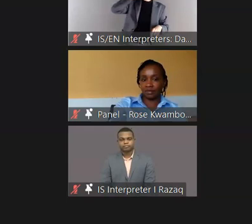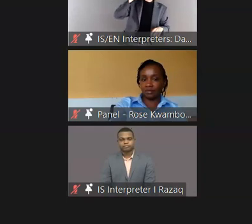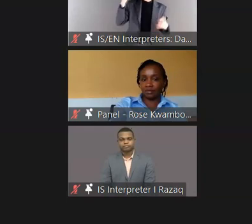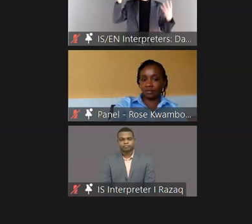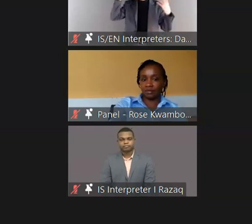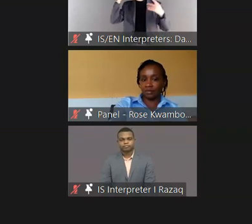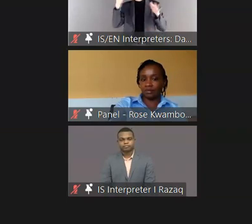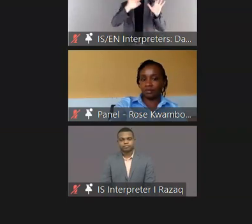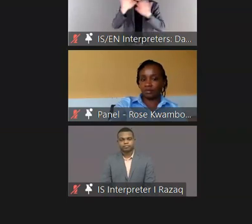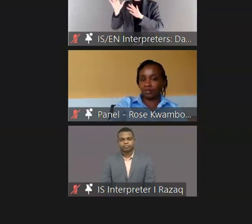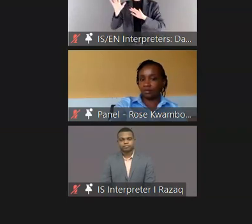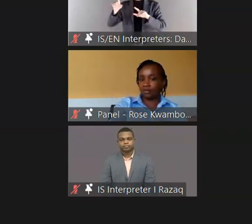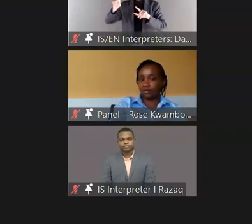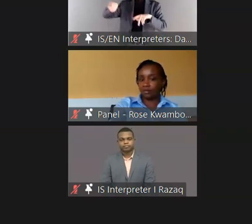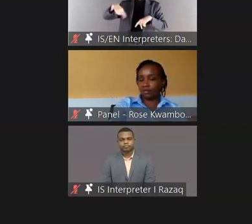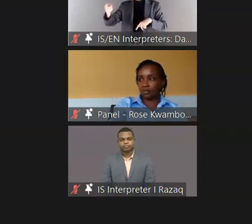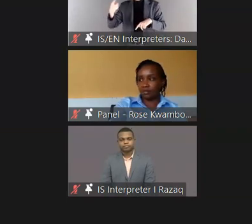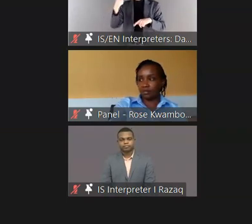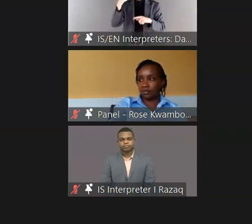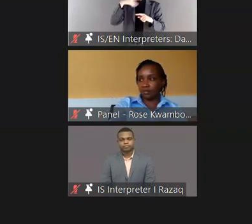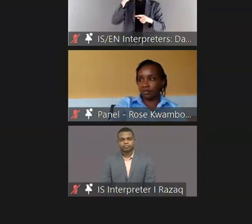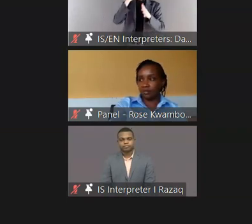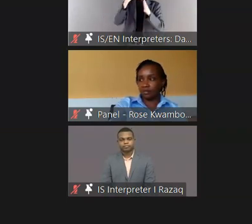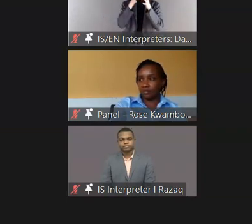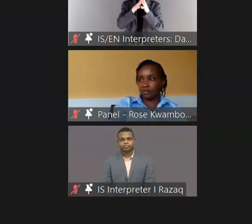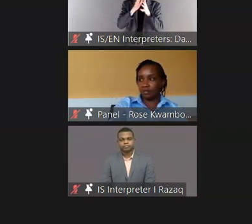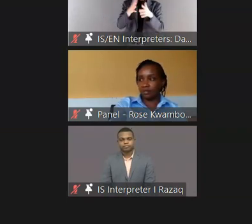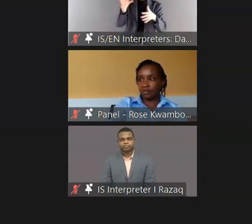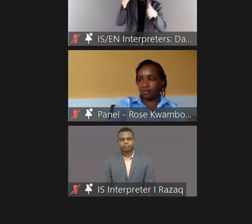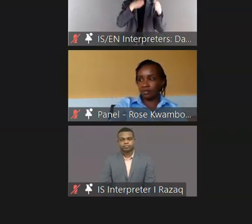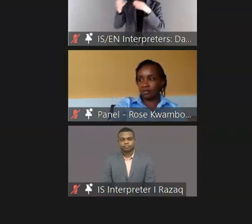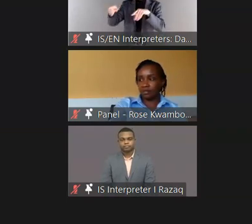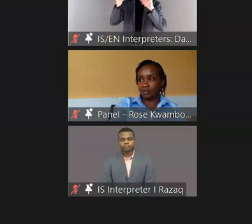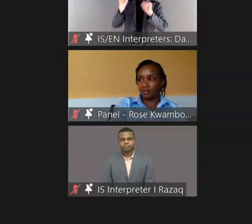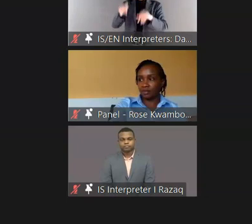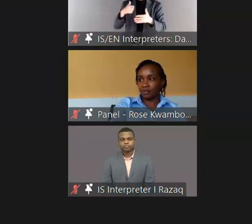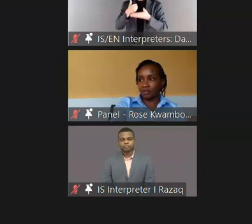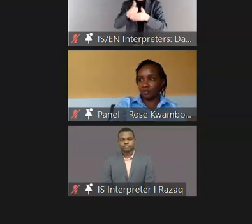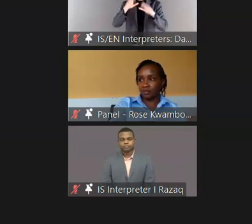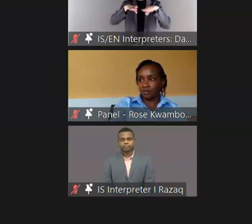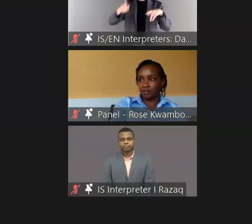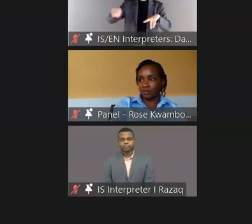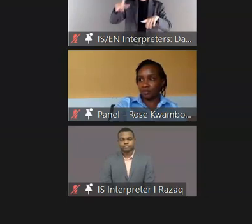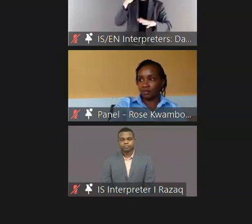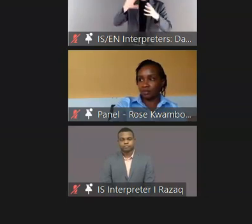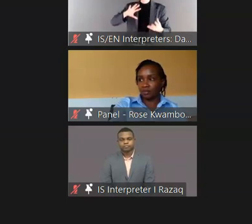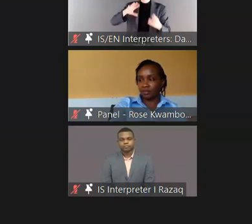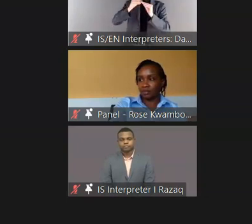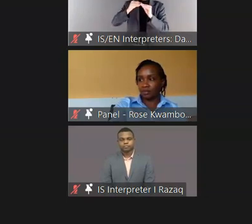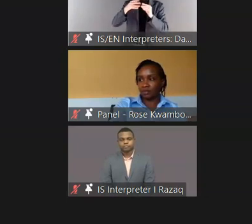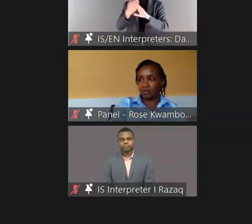5 ways to help children develop early language. So thank you very much,